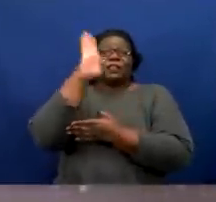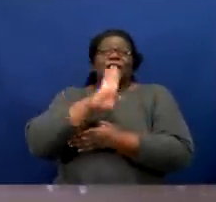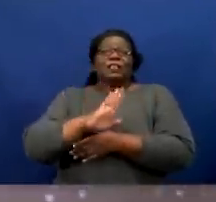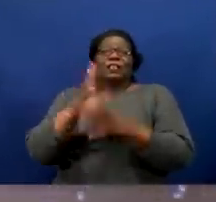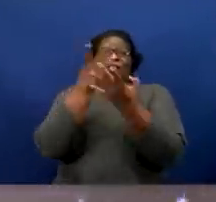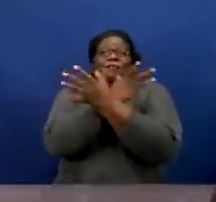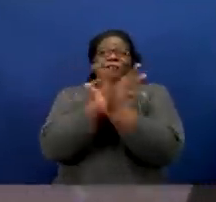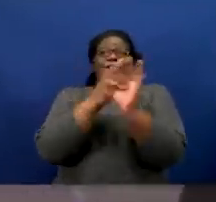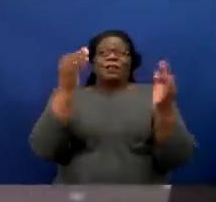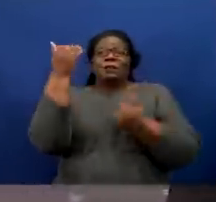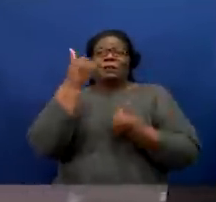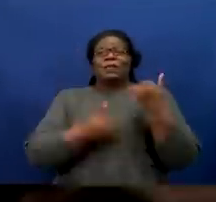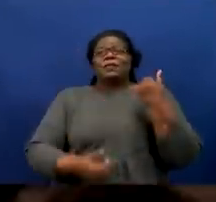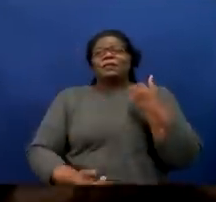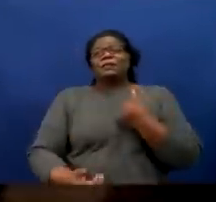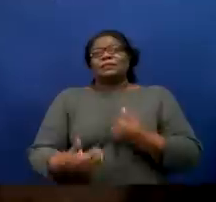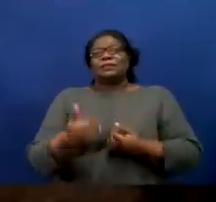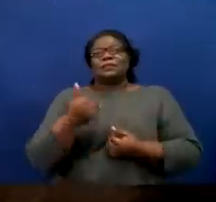said.